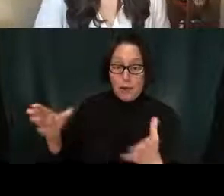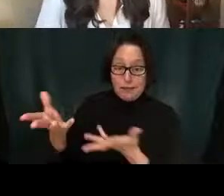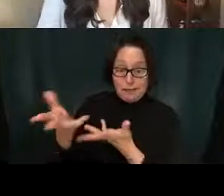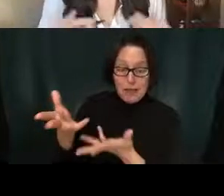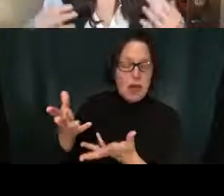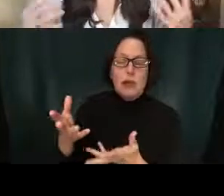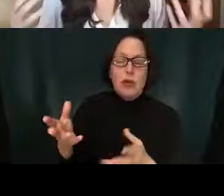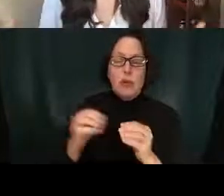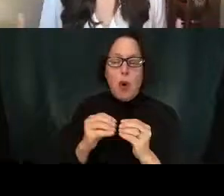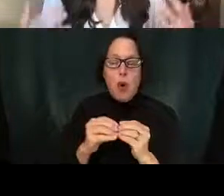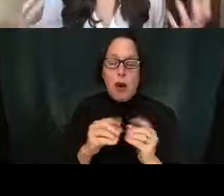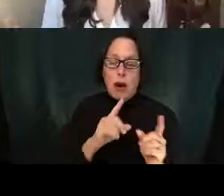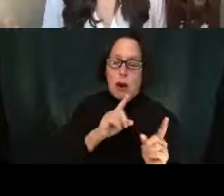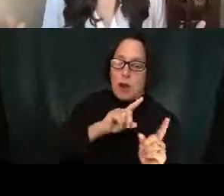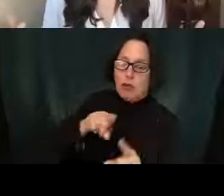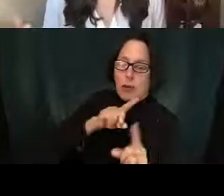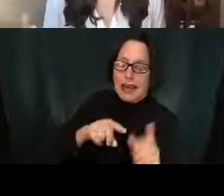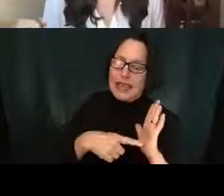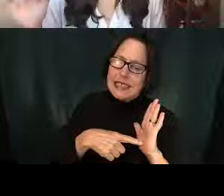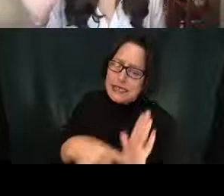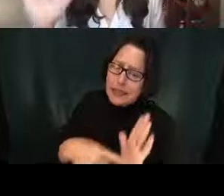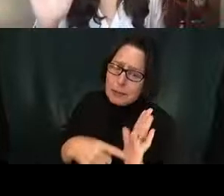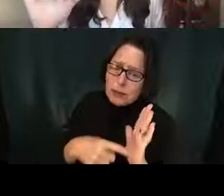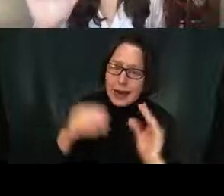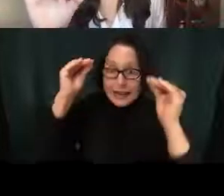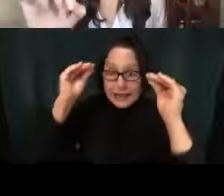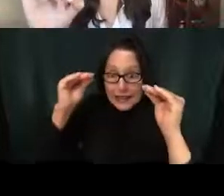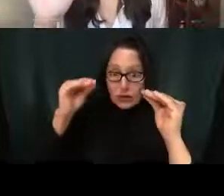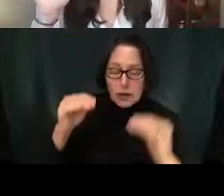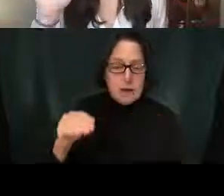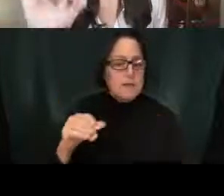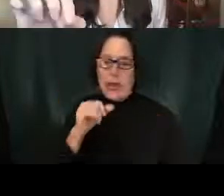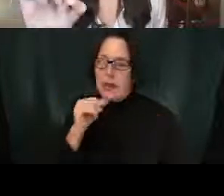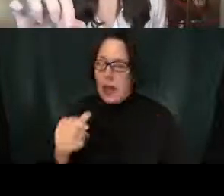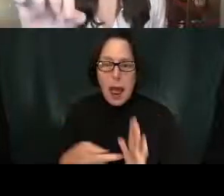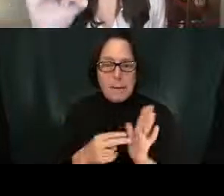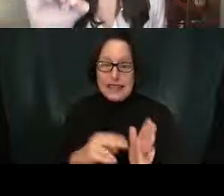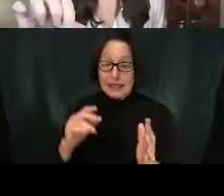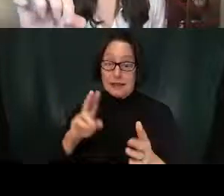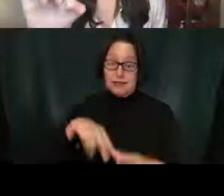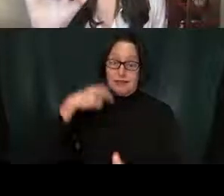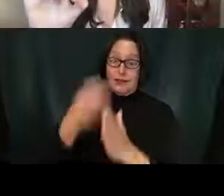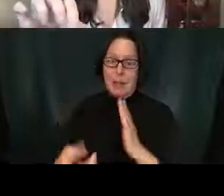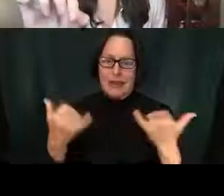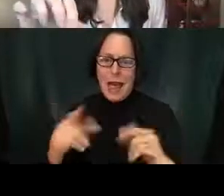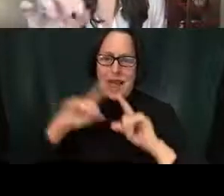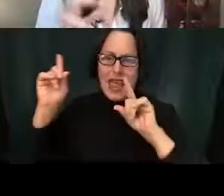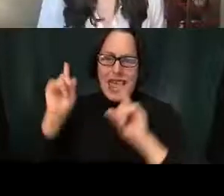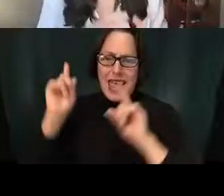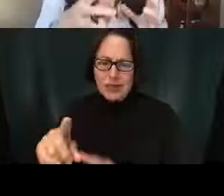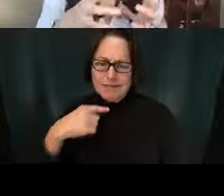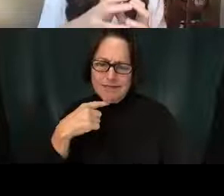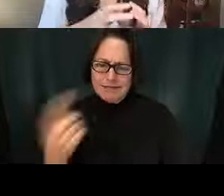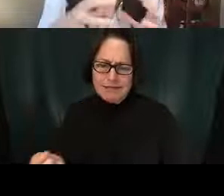a directive teaching or demonstrating zone. This is not about jumping in and now telling people the answer or what we think the answer